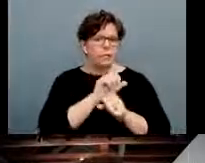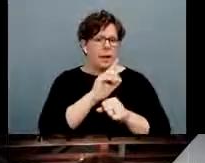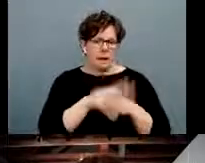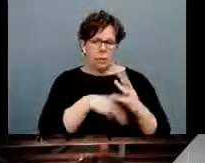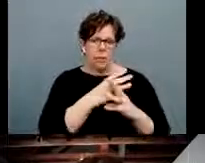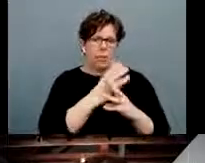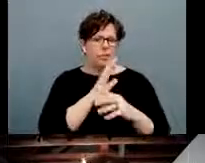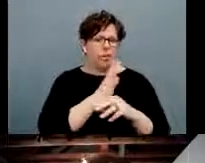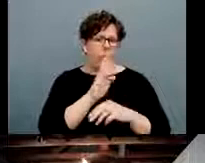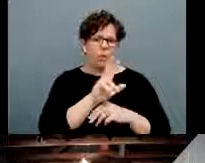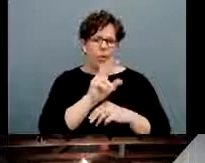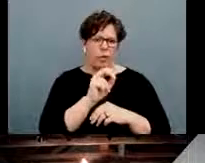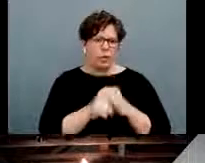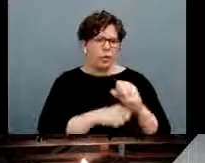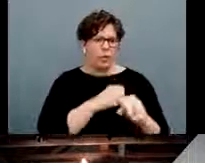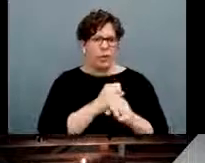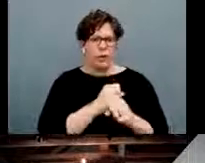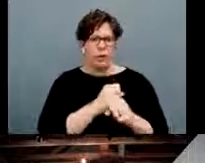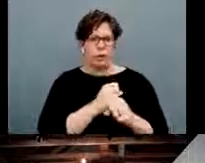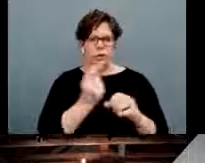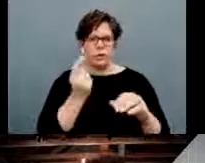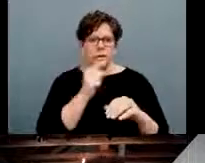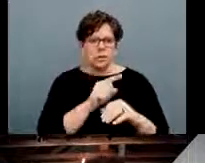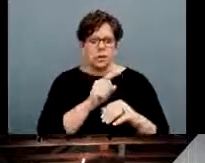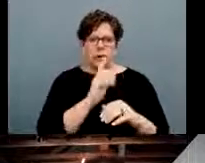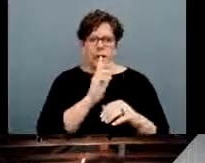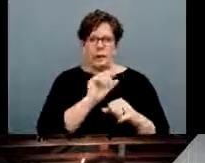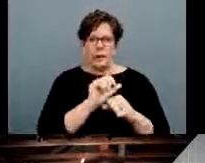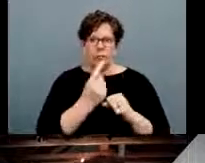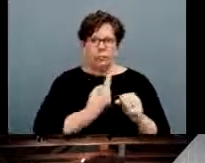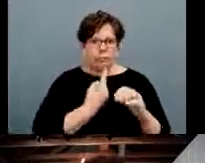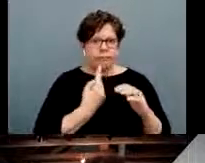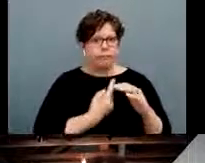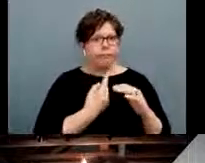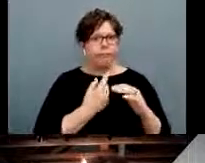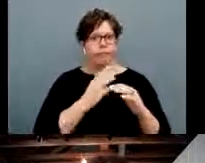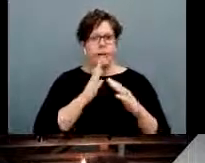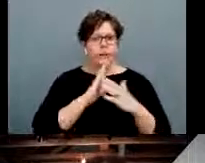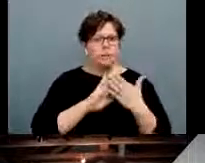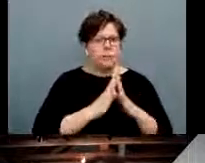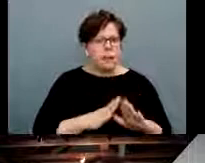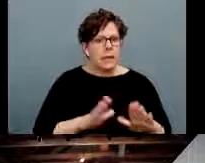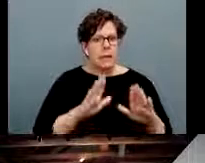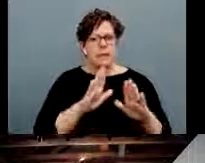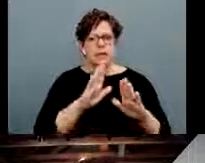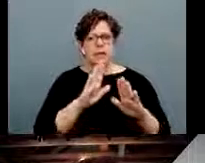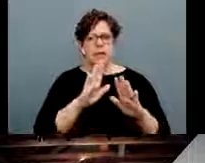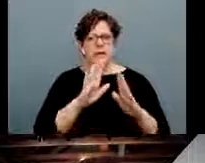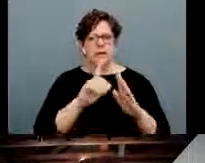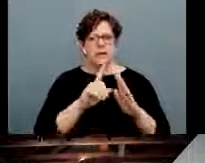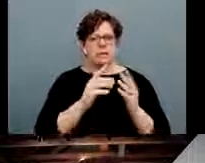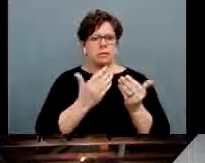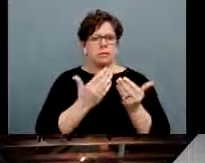30 years. It was a place of uninterrupted solitude and peace and sort of just a refuge from